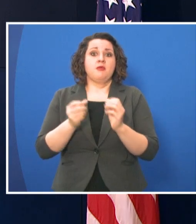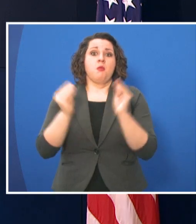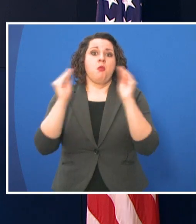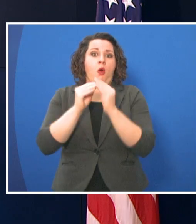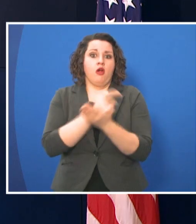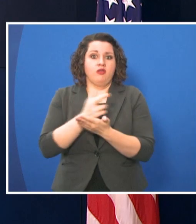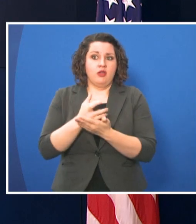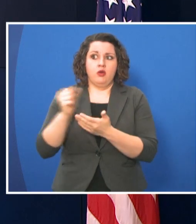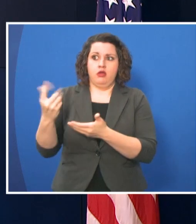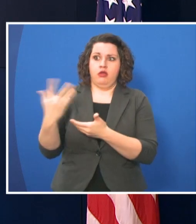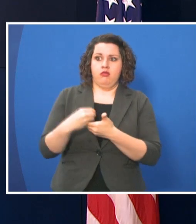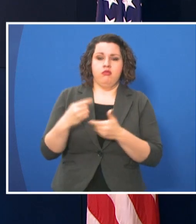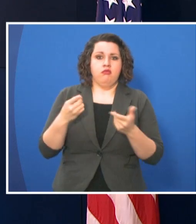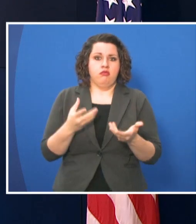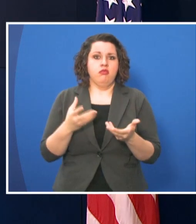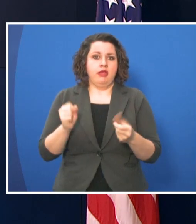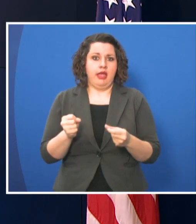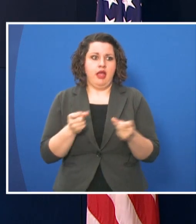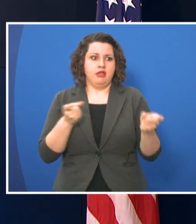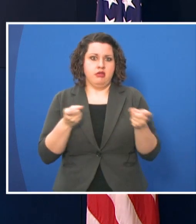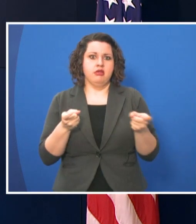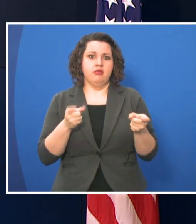the COVID-19